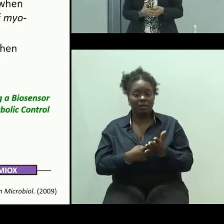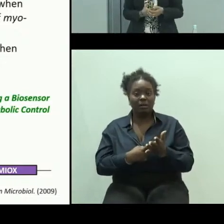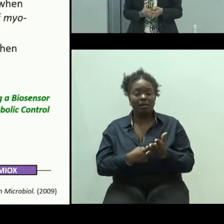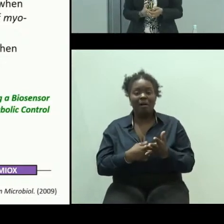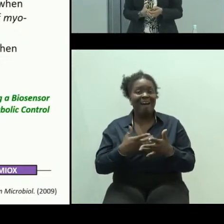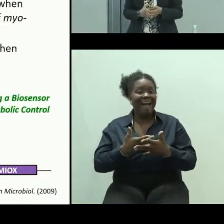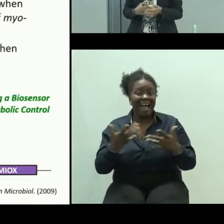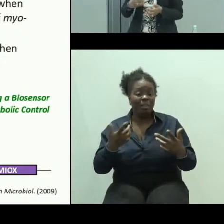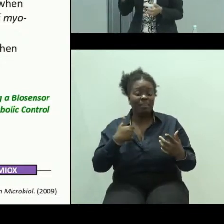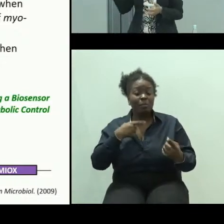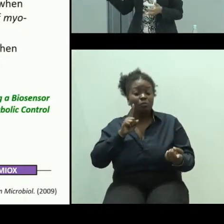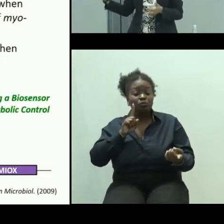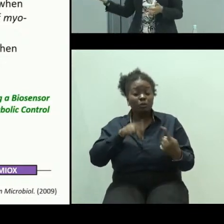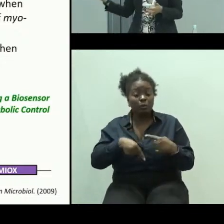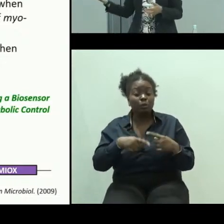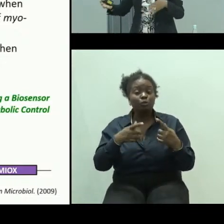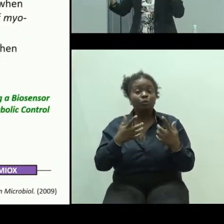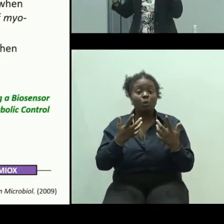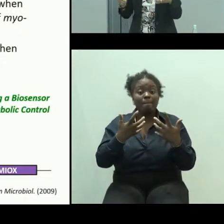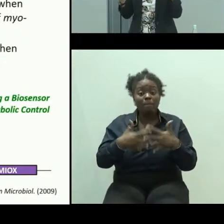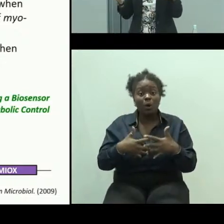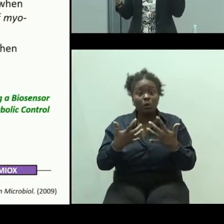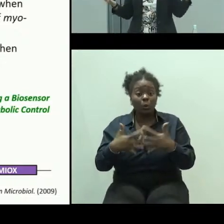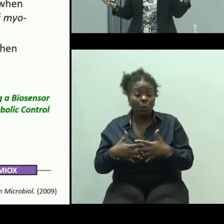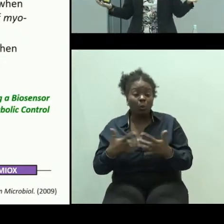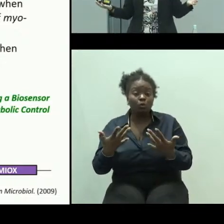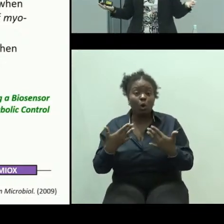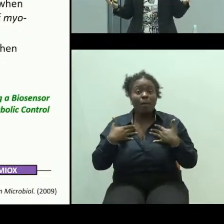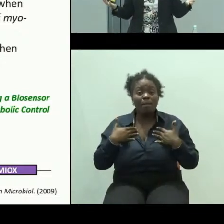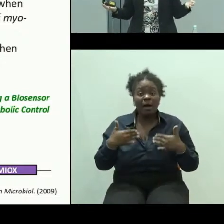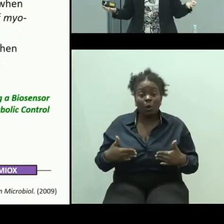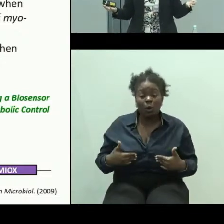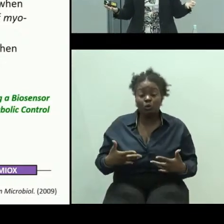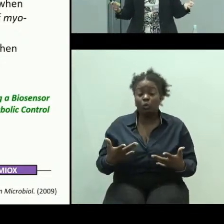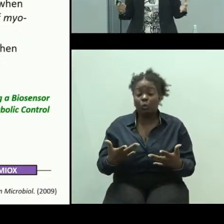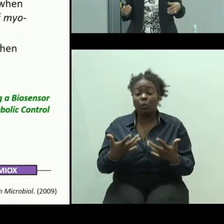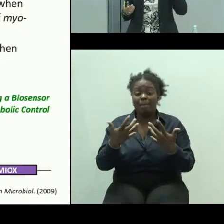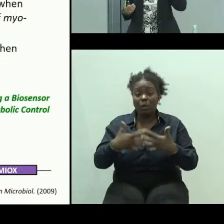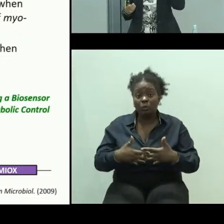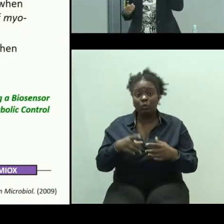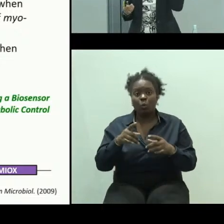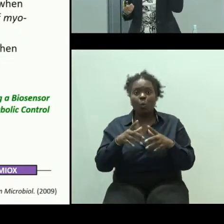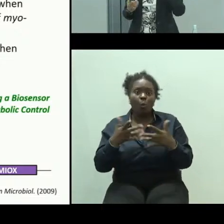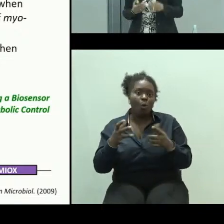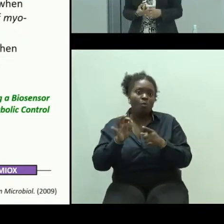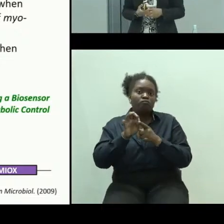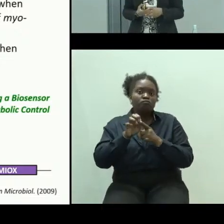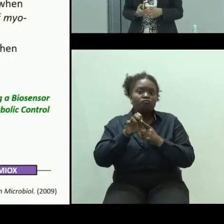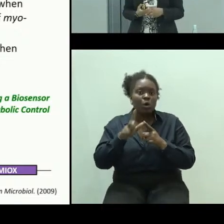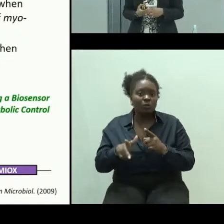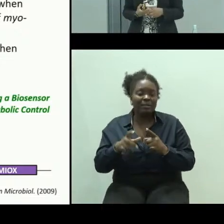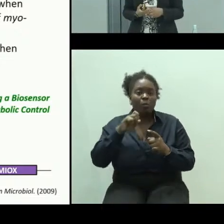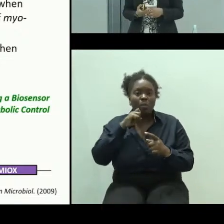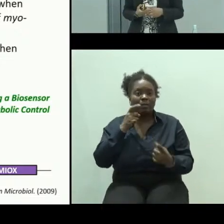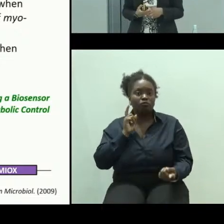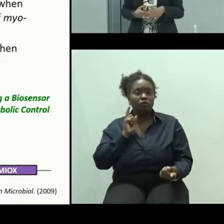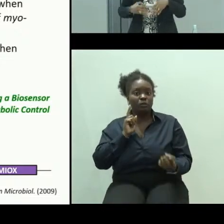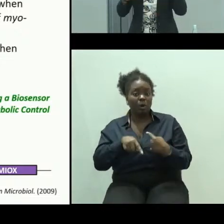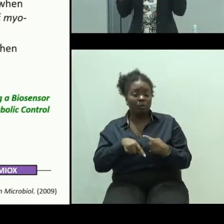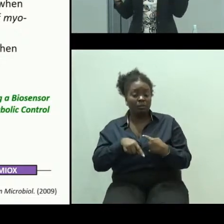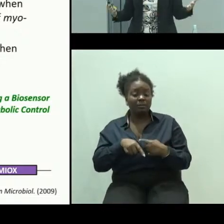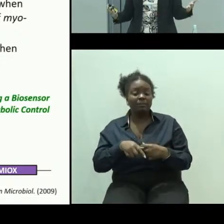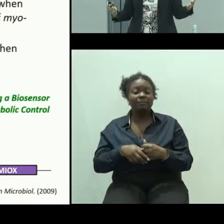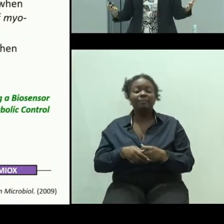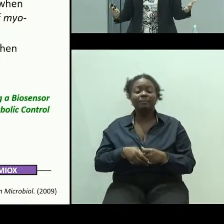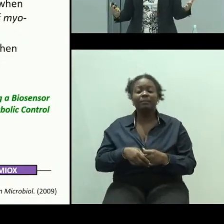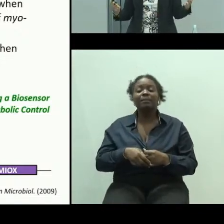to a particular molecule. In this case, they are biological molecules, they are proteins, and they're responding to metabolites of interest. And so